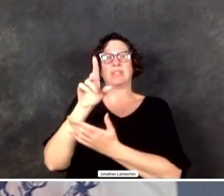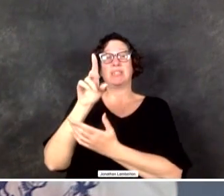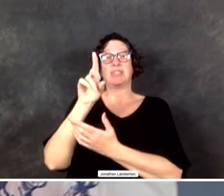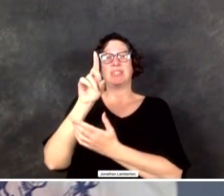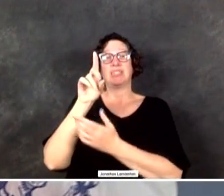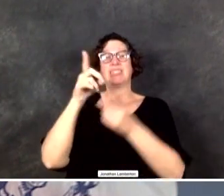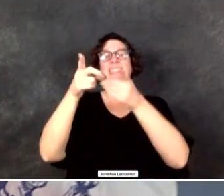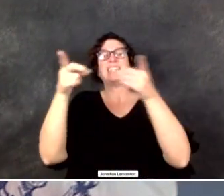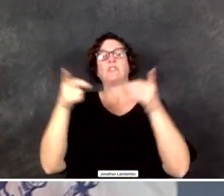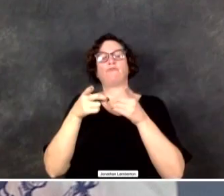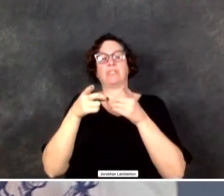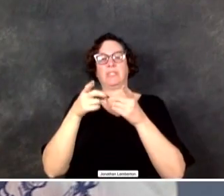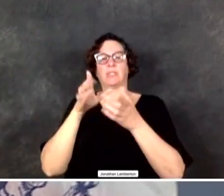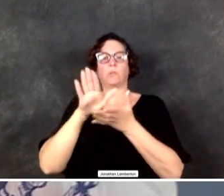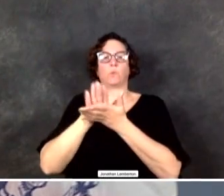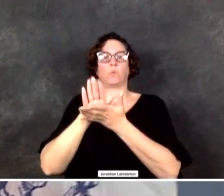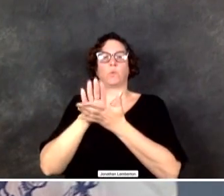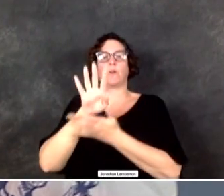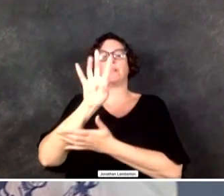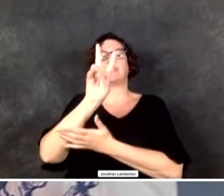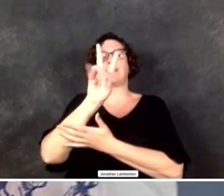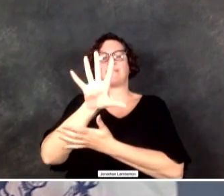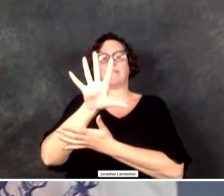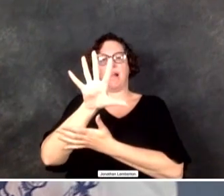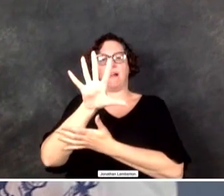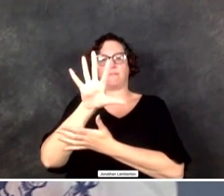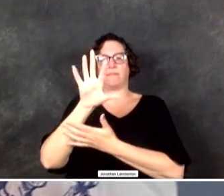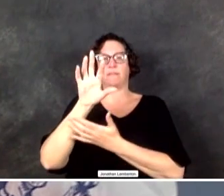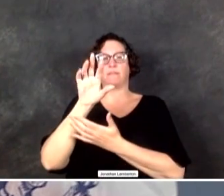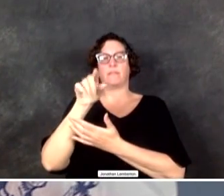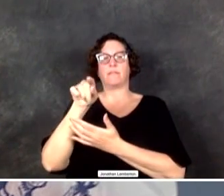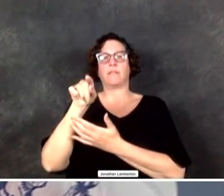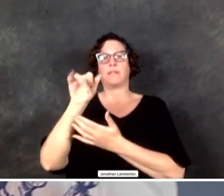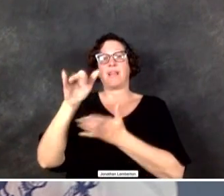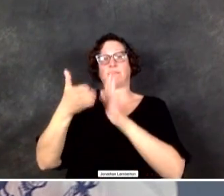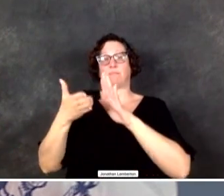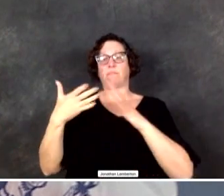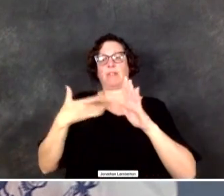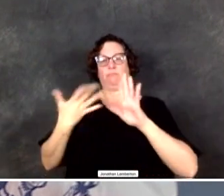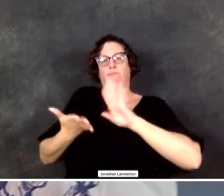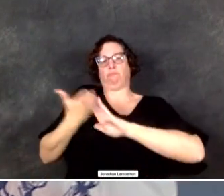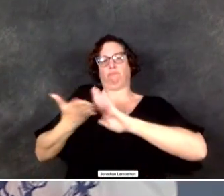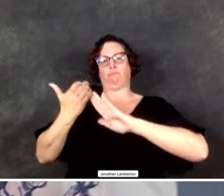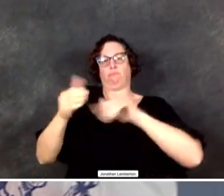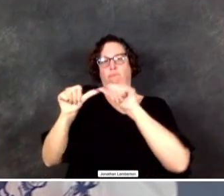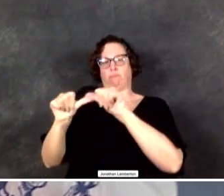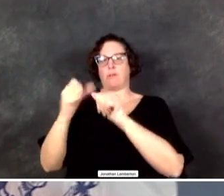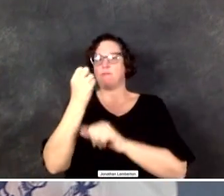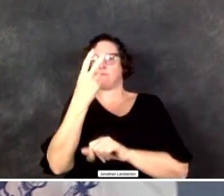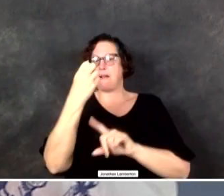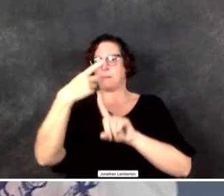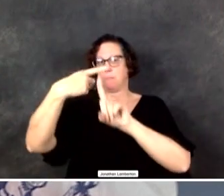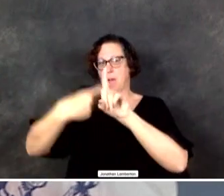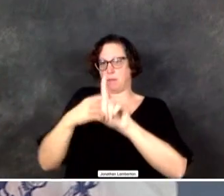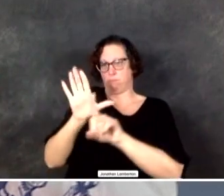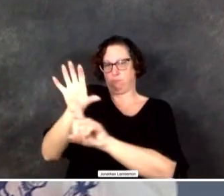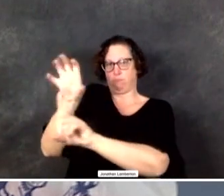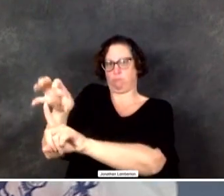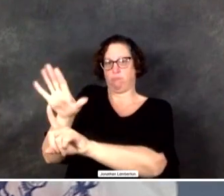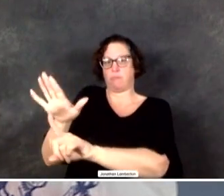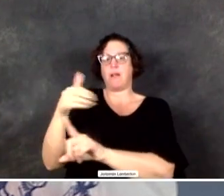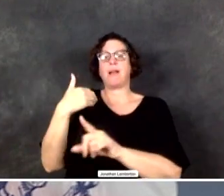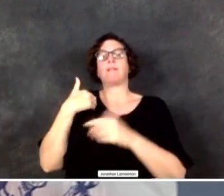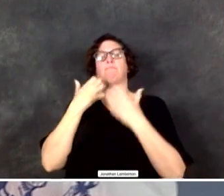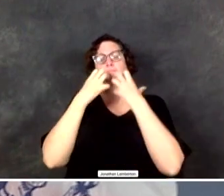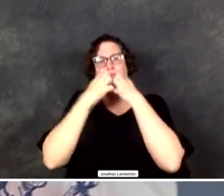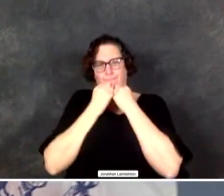given what they need, but it's the same larger reality as the first question for us all. We don't know